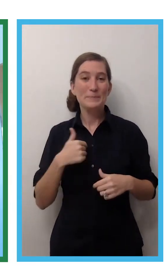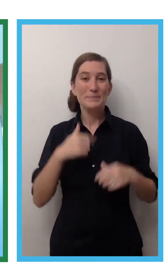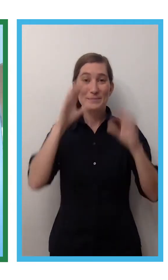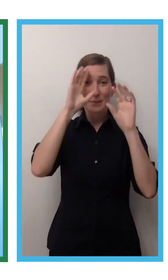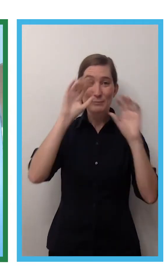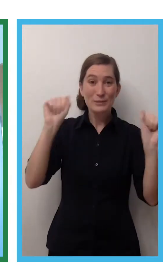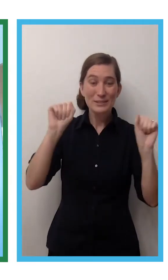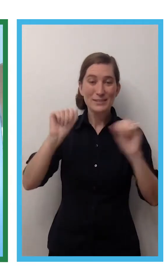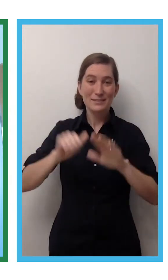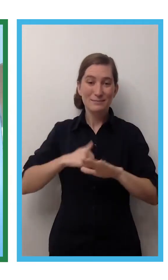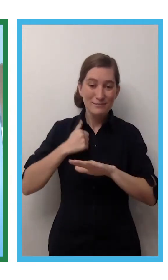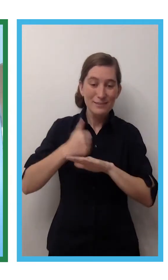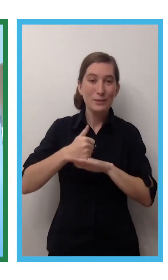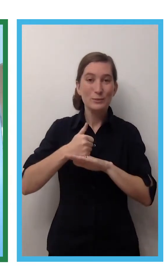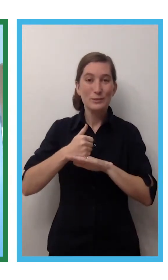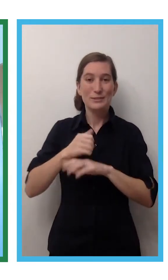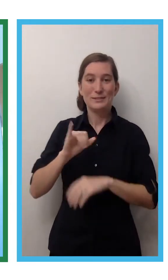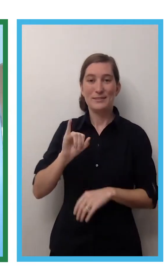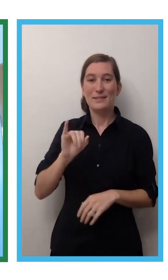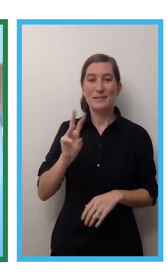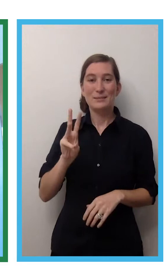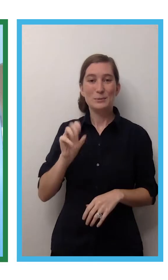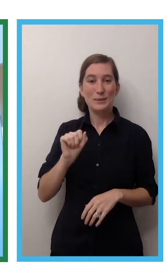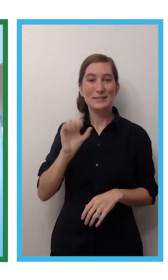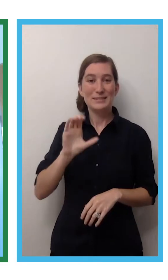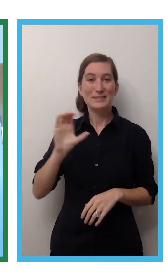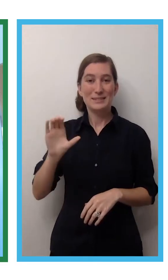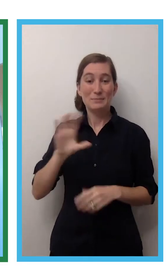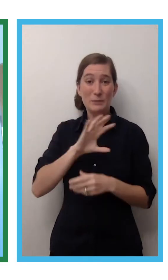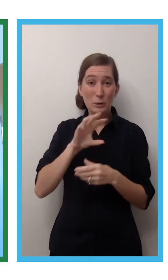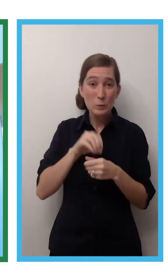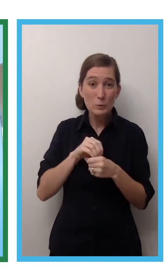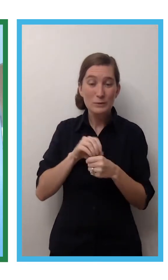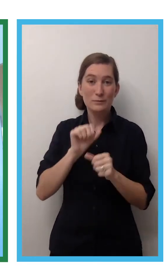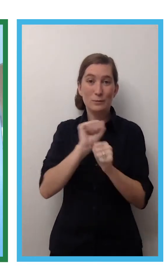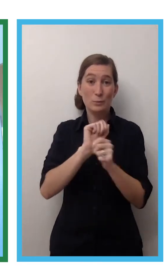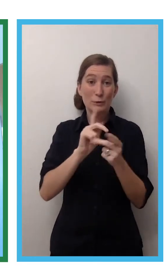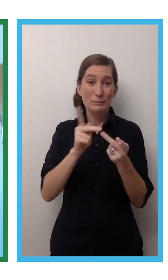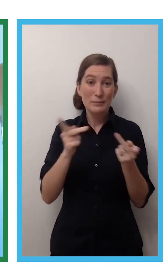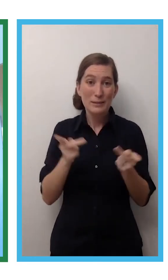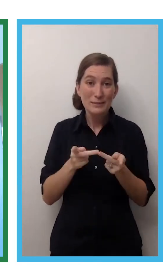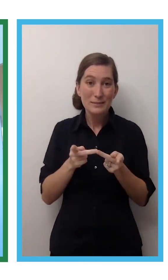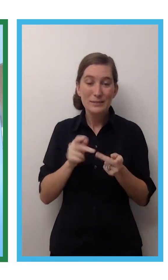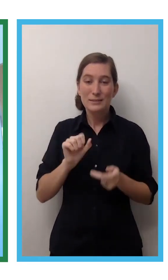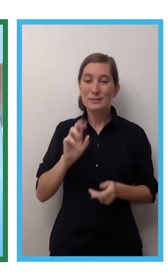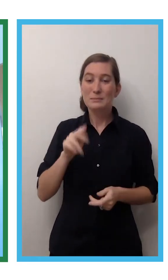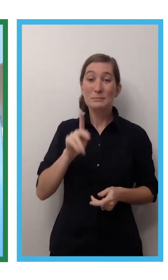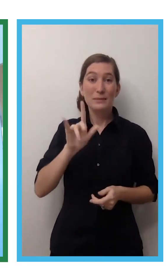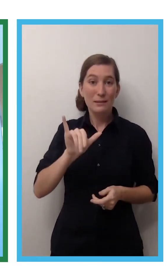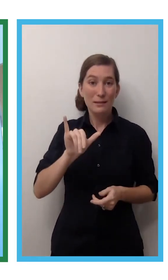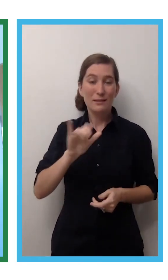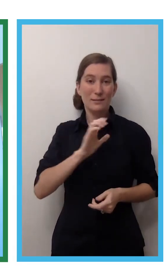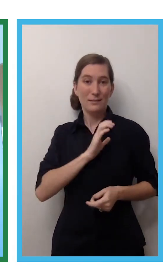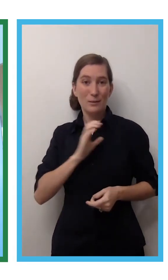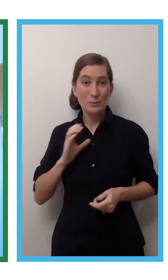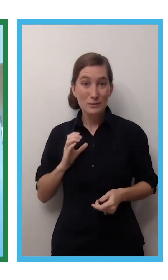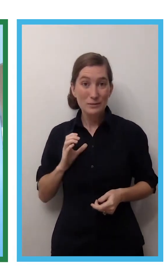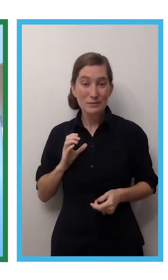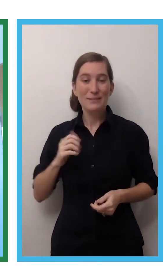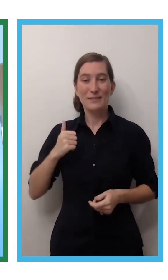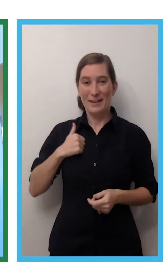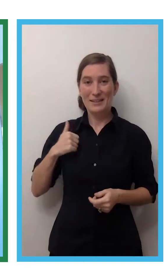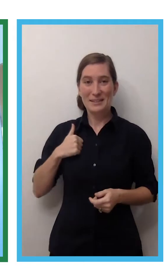and the founder of the Inclusive Workplace and Supply Council of Canada, which we use the acronym IWSCC. We